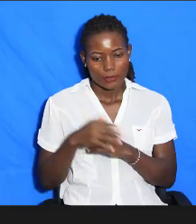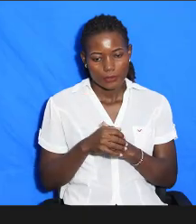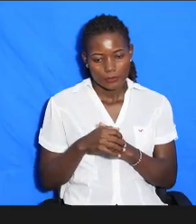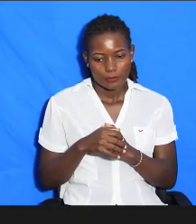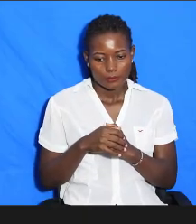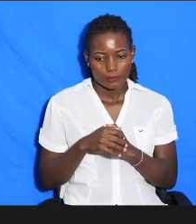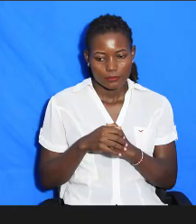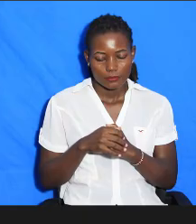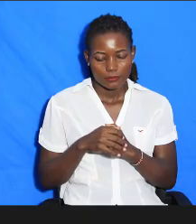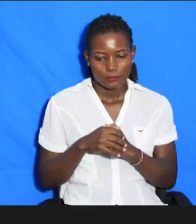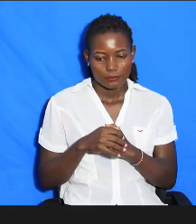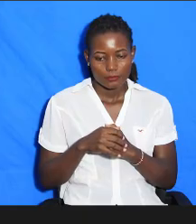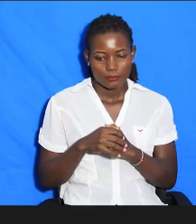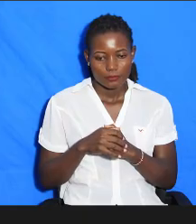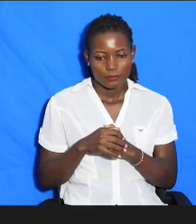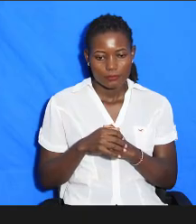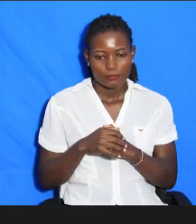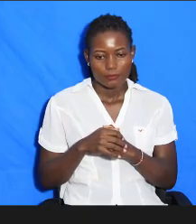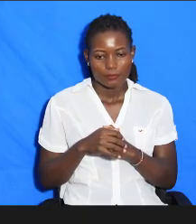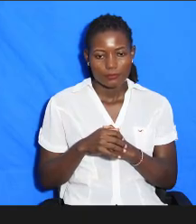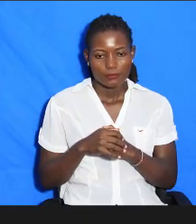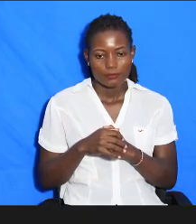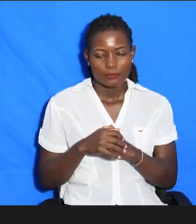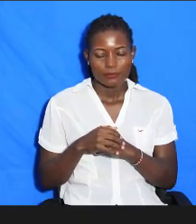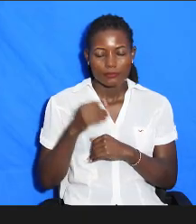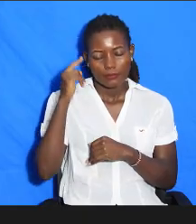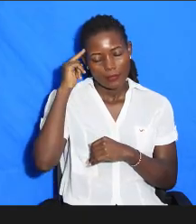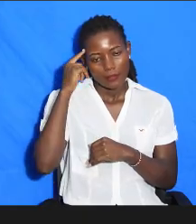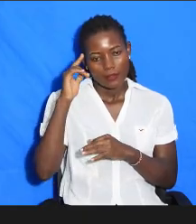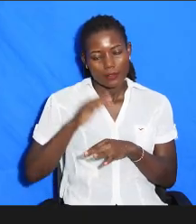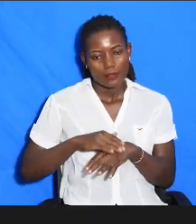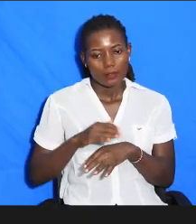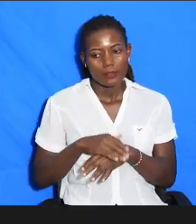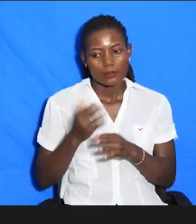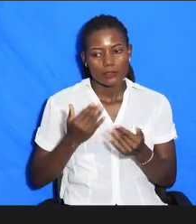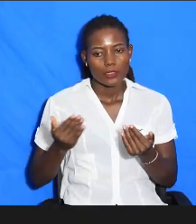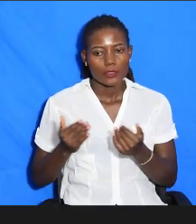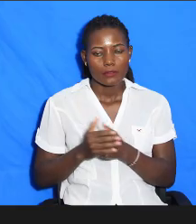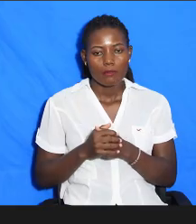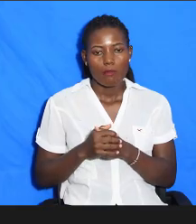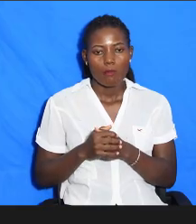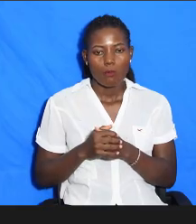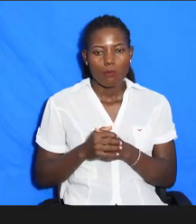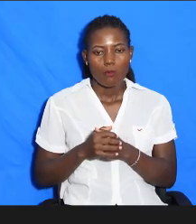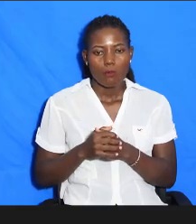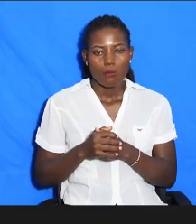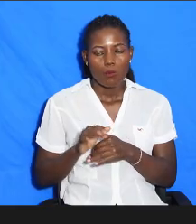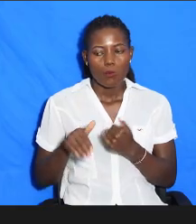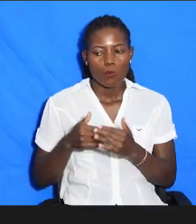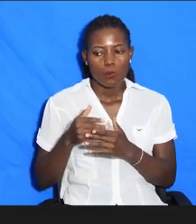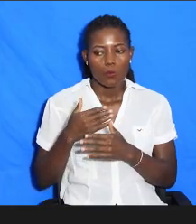that you're I knowing think, today? Mm. oh, that I'm knowing today. I think, okay, the good thing is that all this that I'm